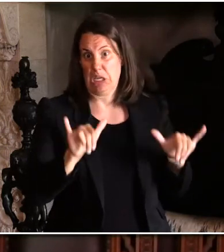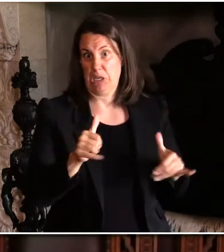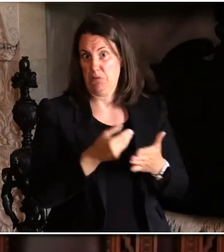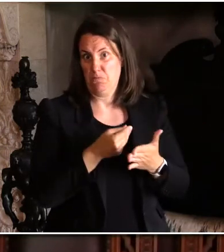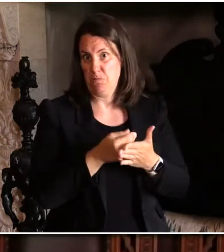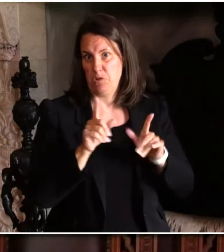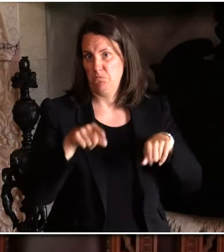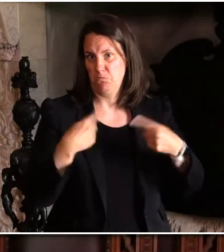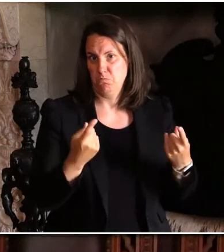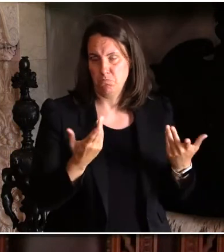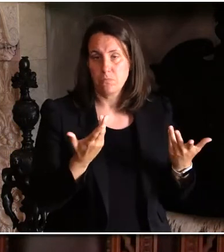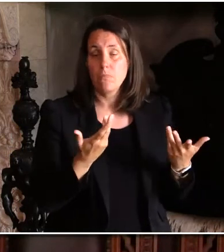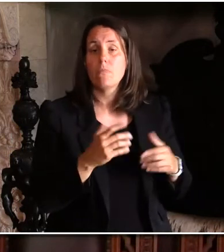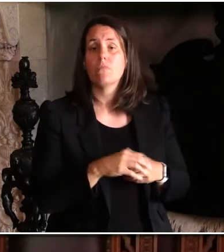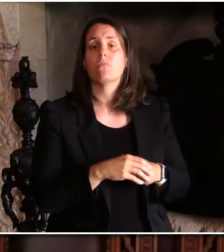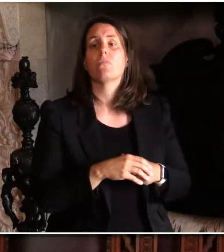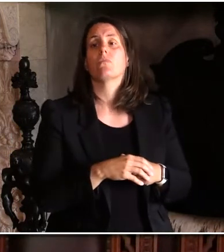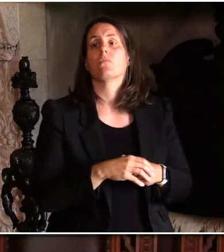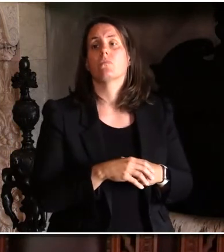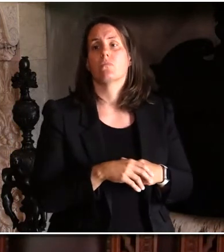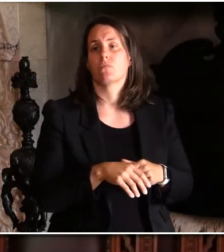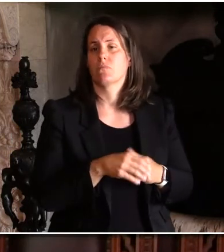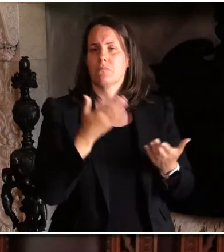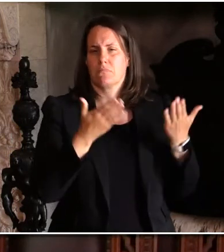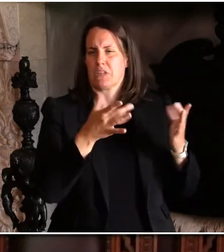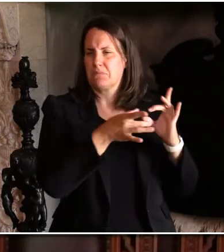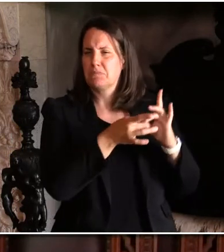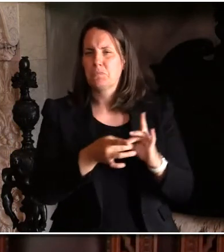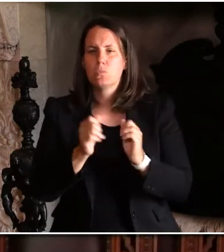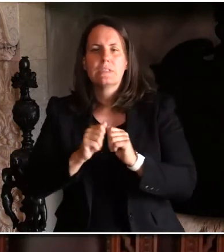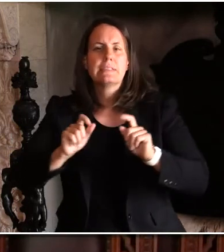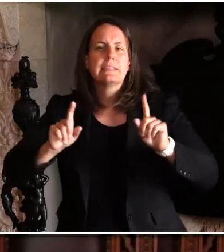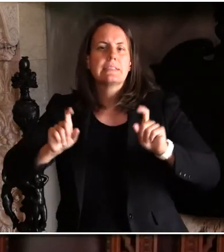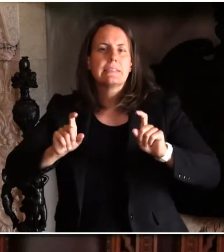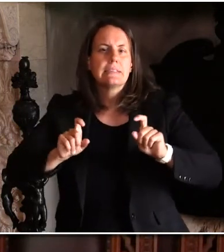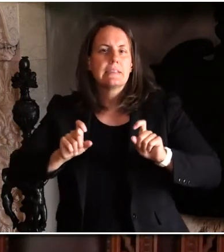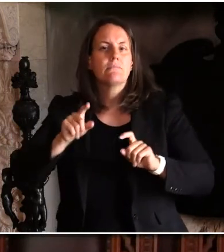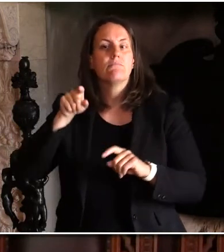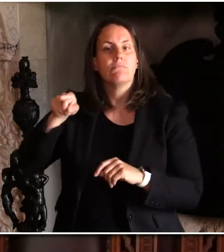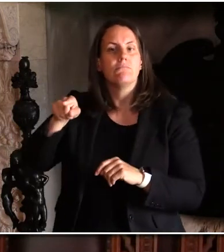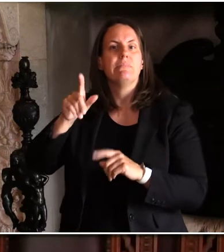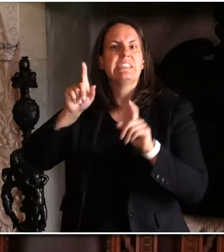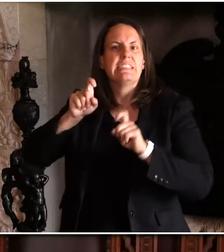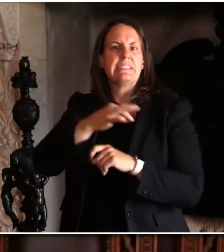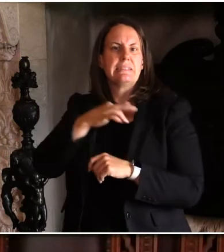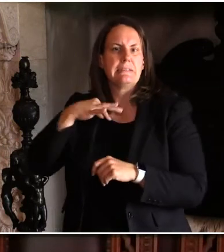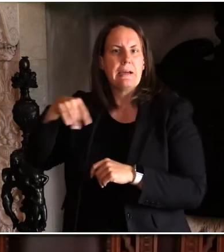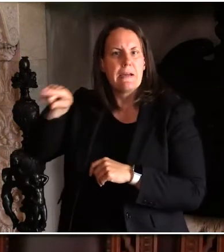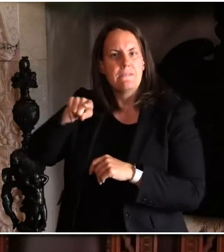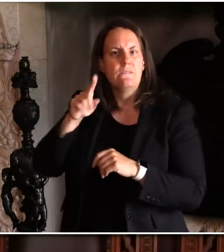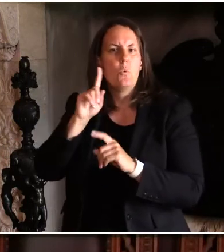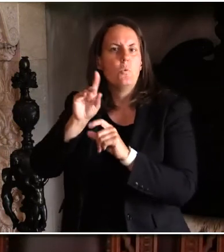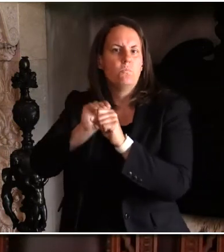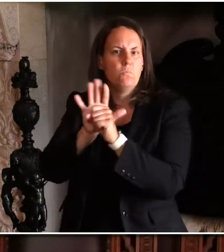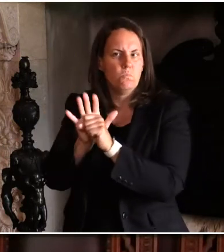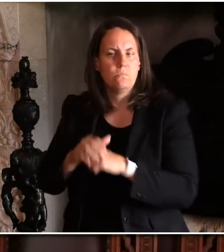that will likely need to happen with staff members. But all that's going to be people